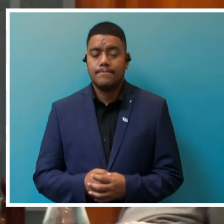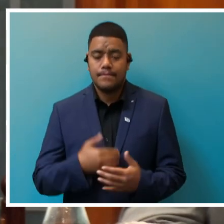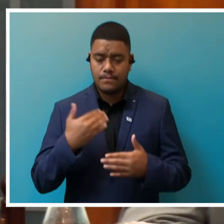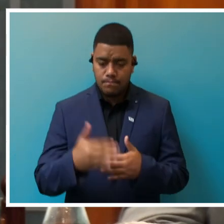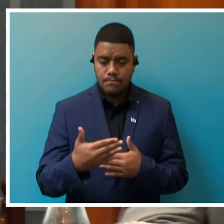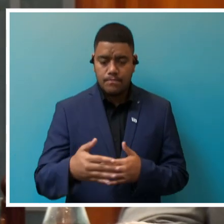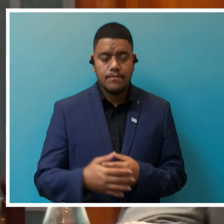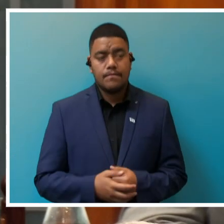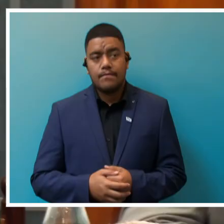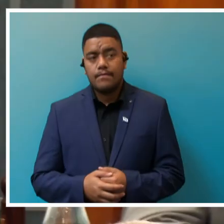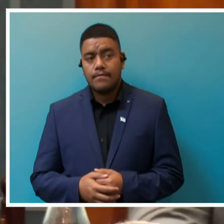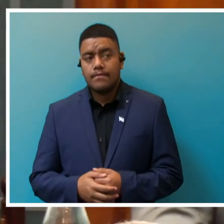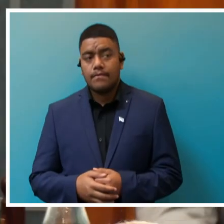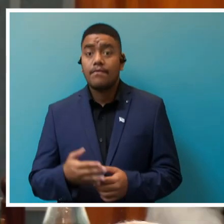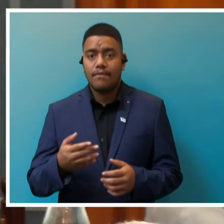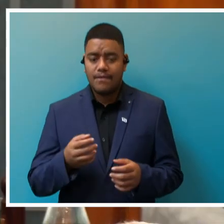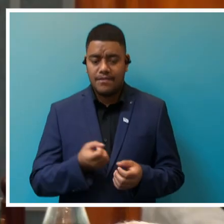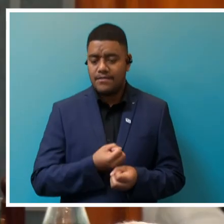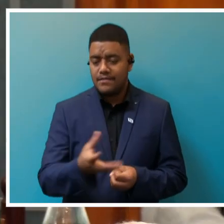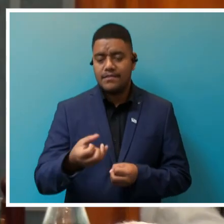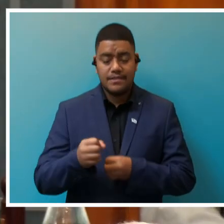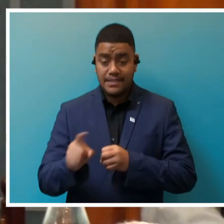distributed to our local farmers.